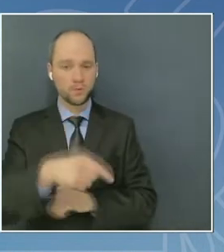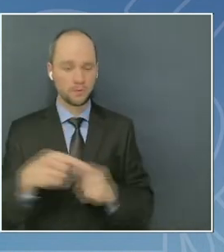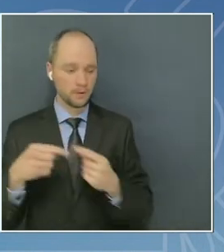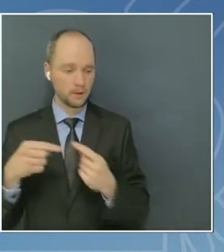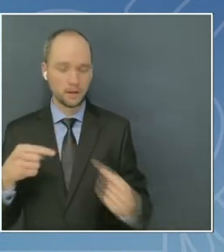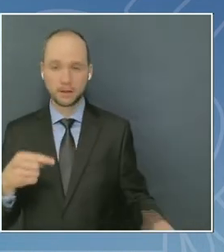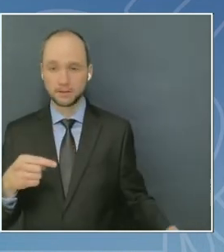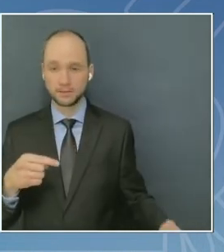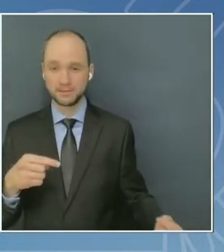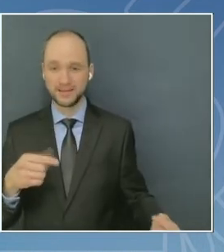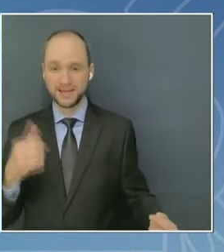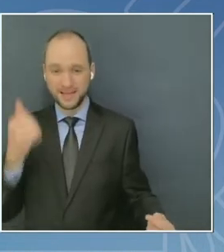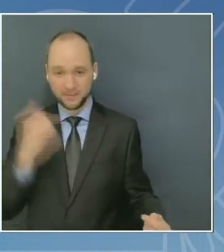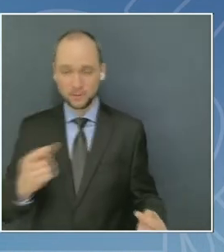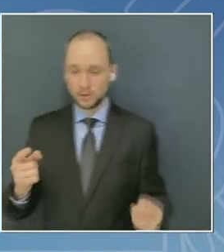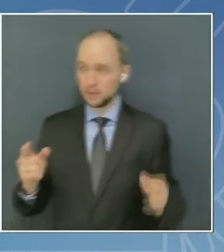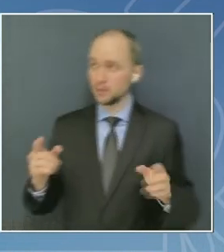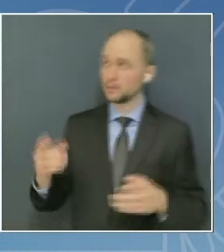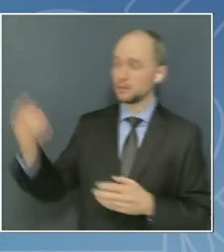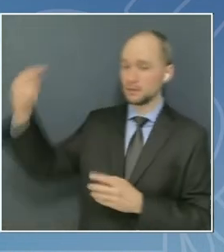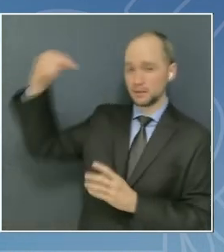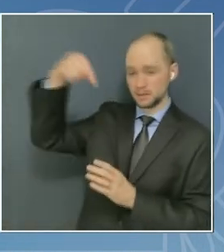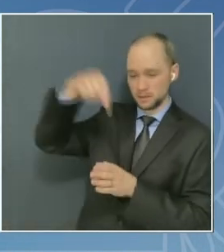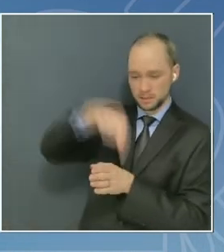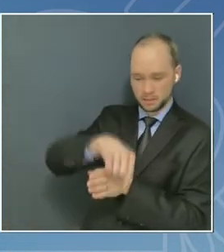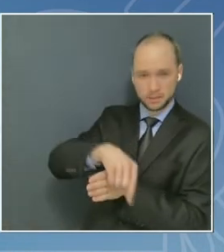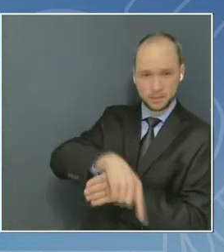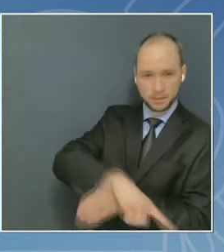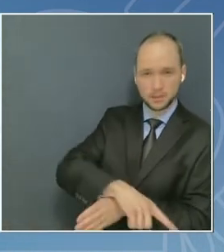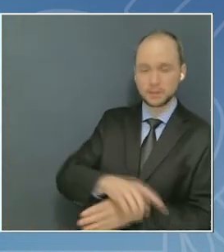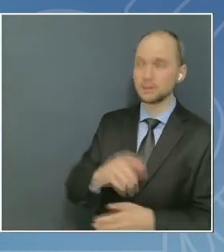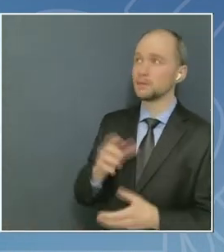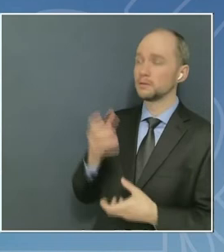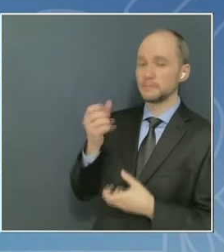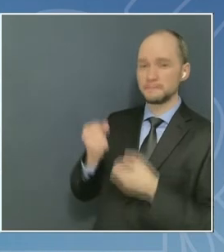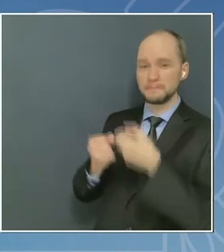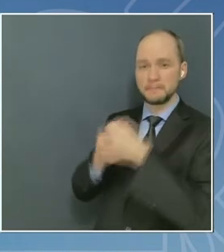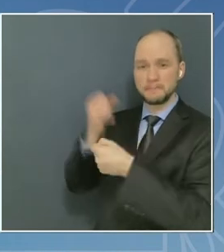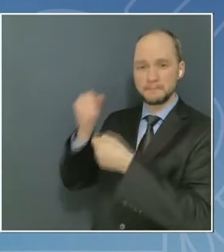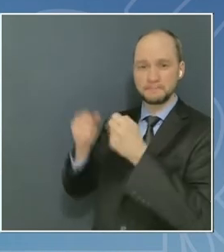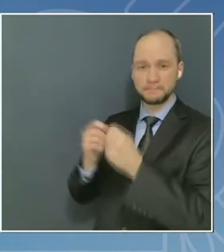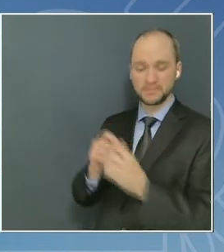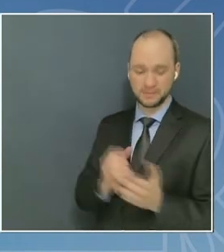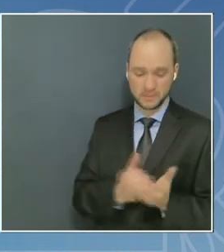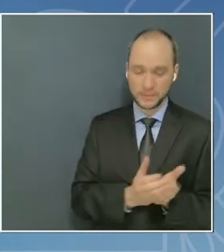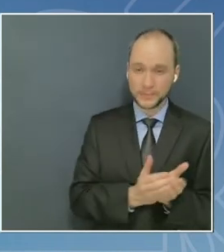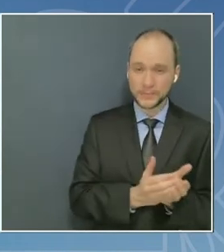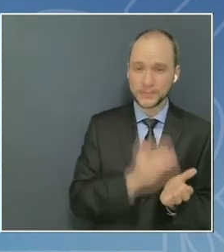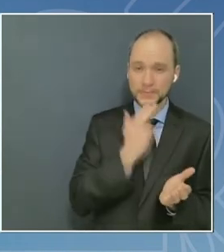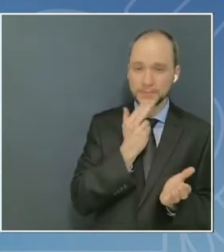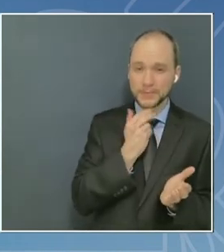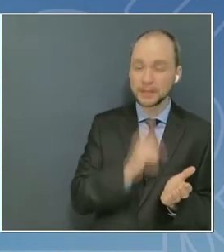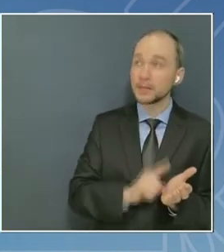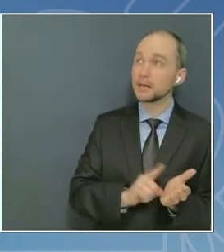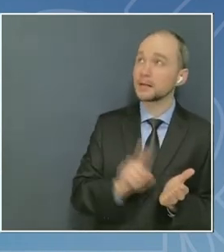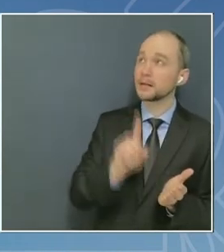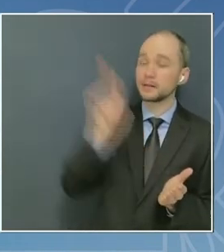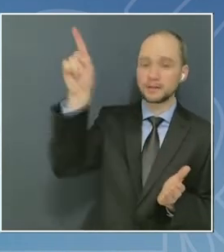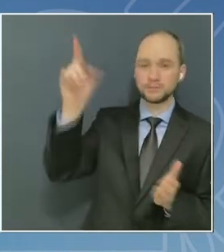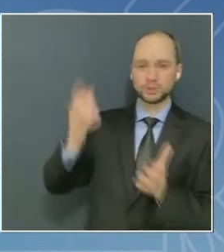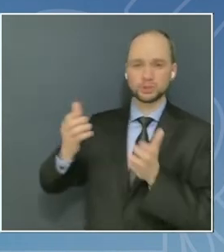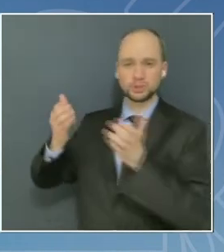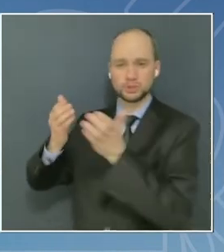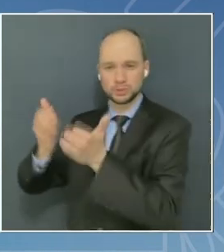to climb that one rope from that refugee boat onto the bigger ship, a literal lifeline. And